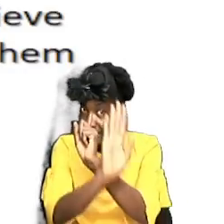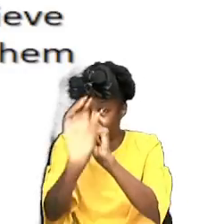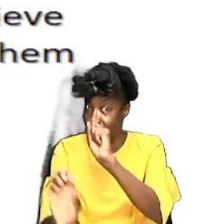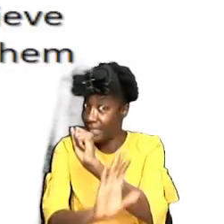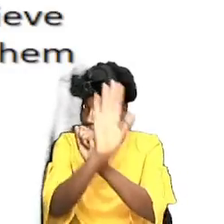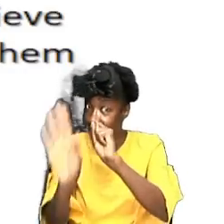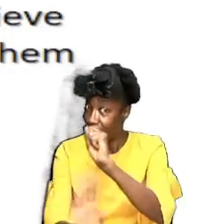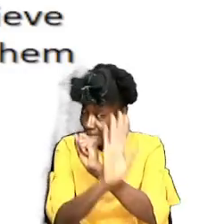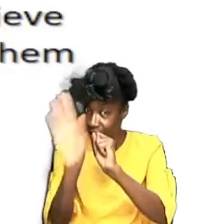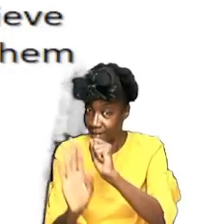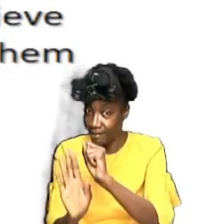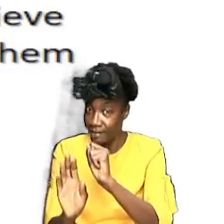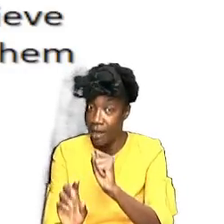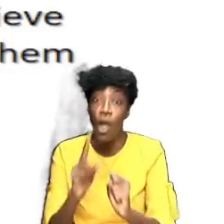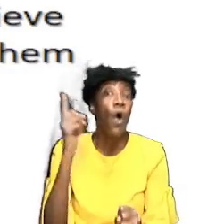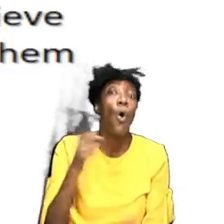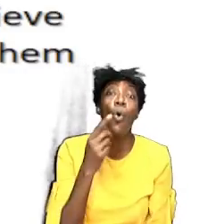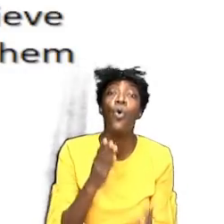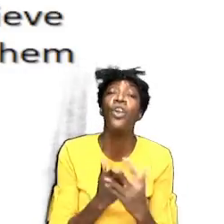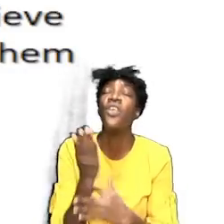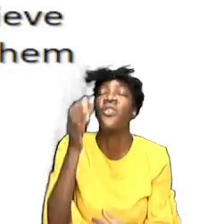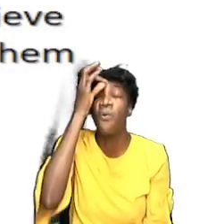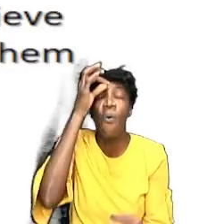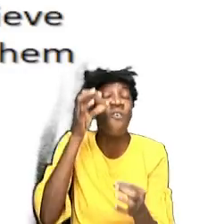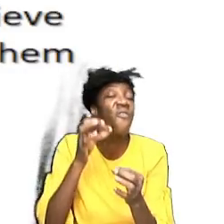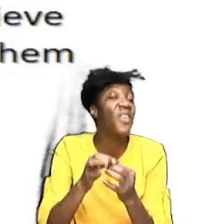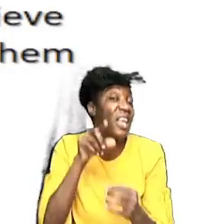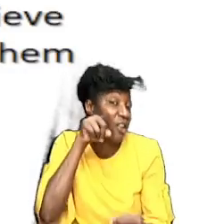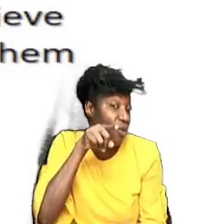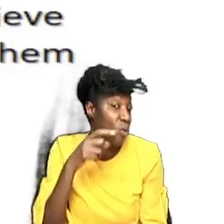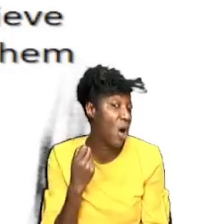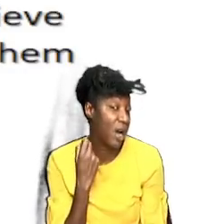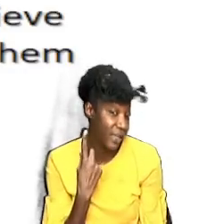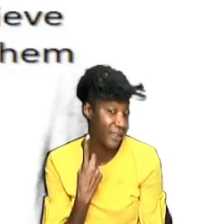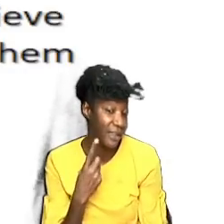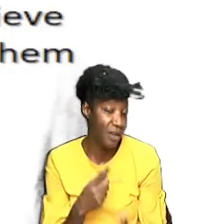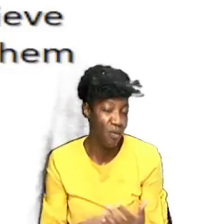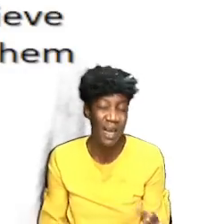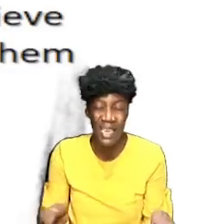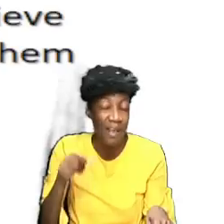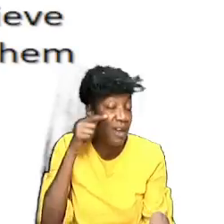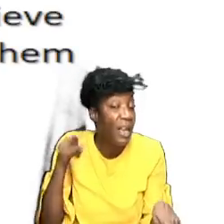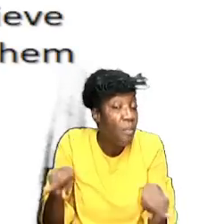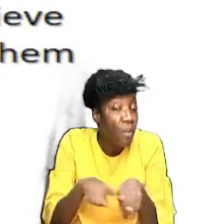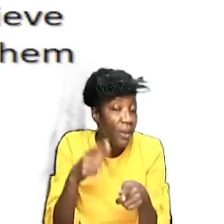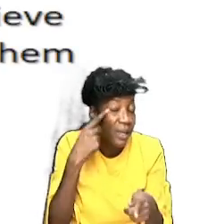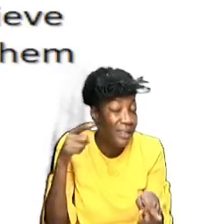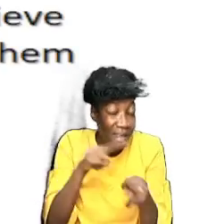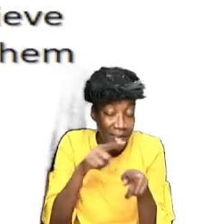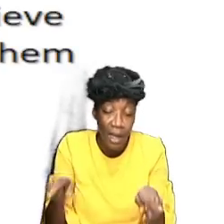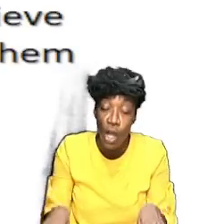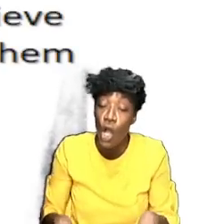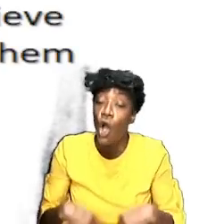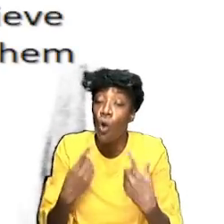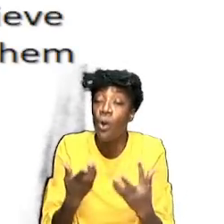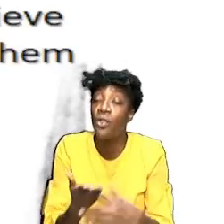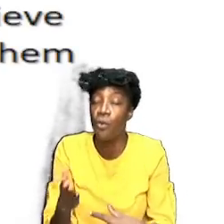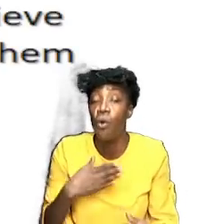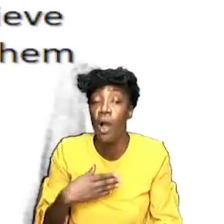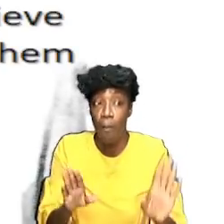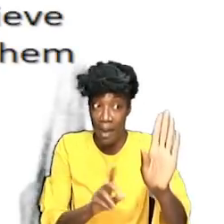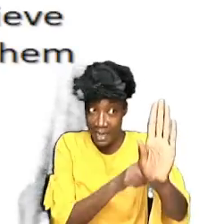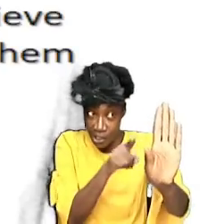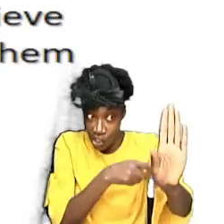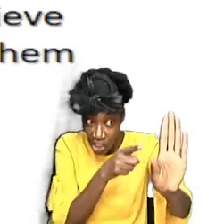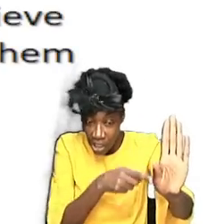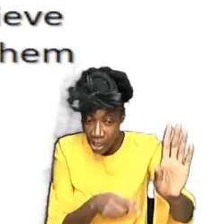can only be done through faith. Because we understand that whatever this brother or this sister is going through, my shield placed by